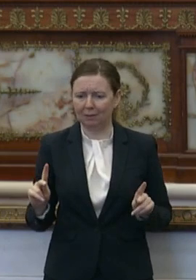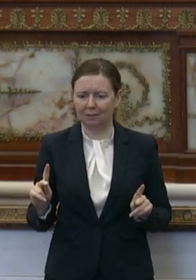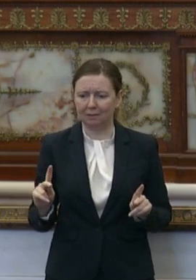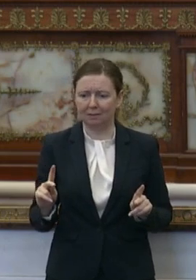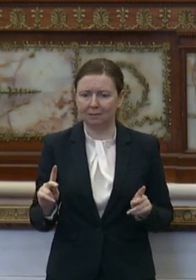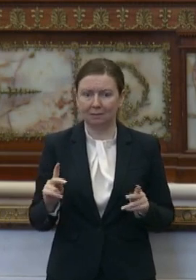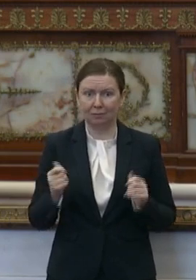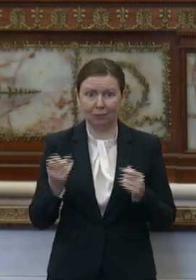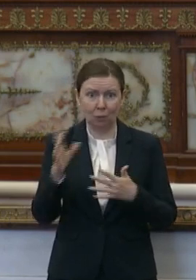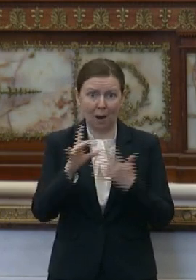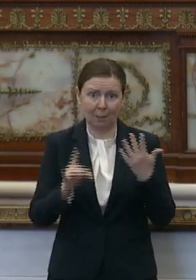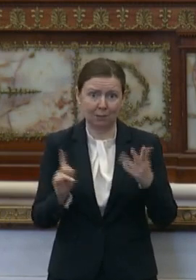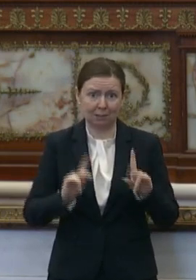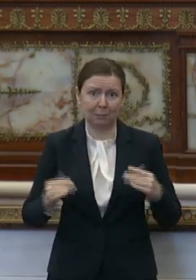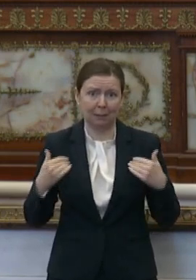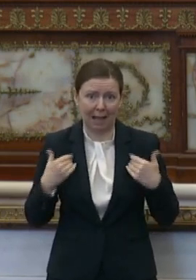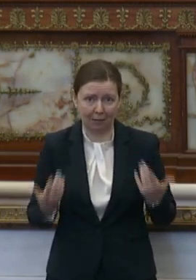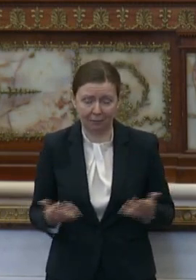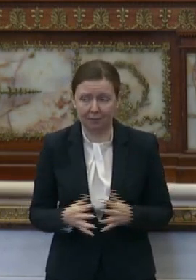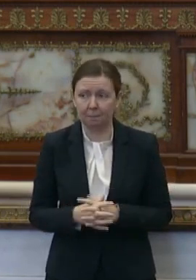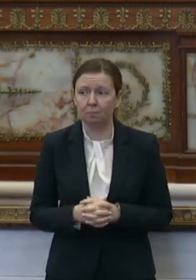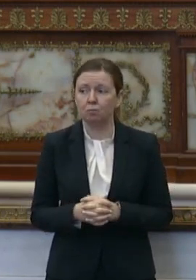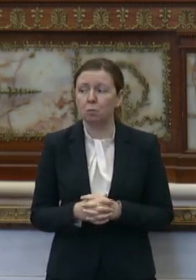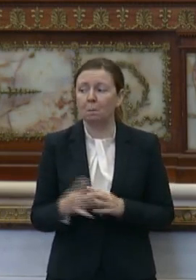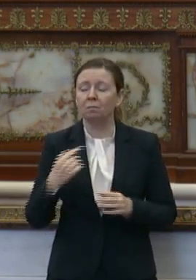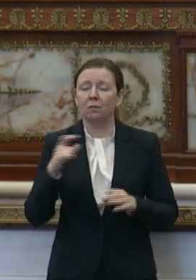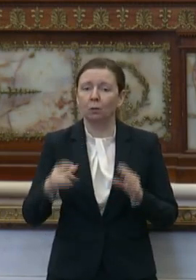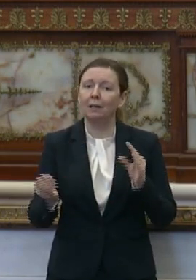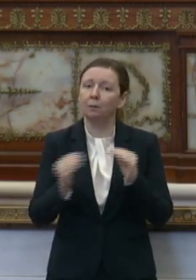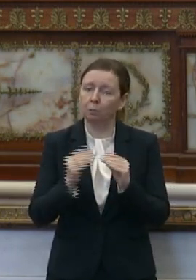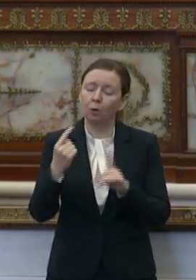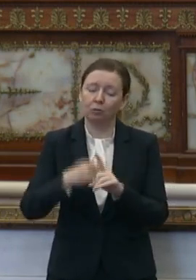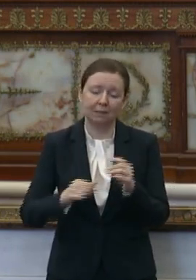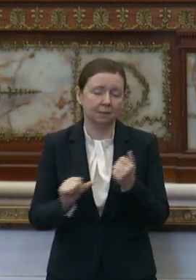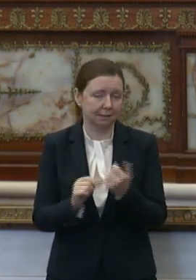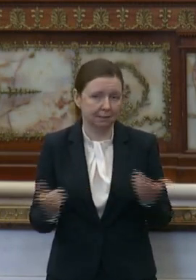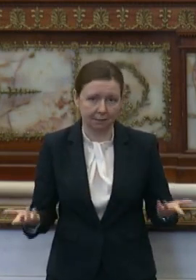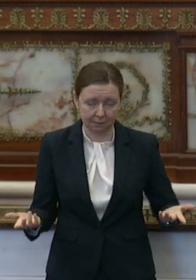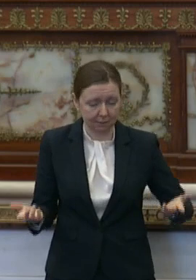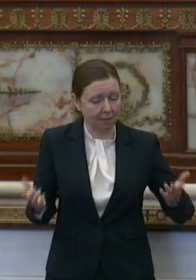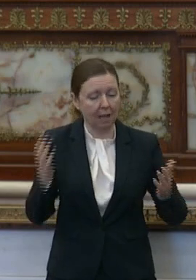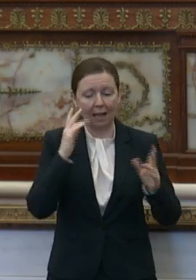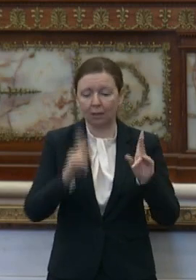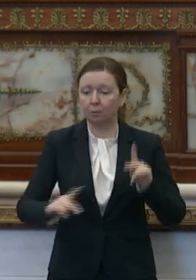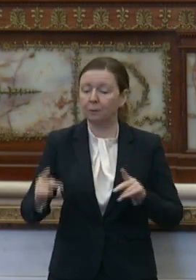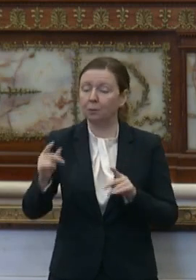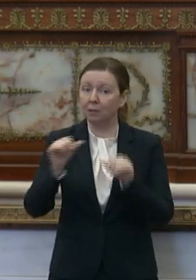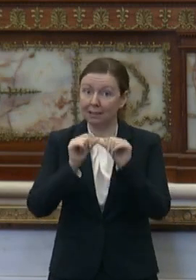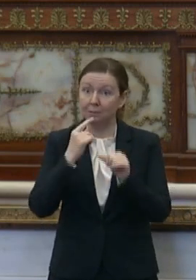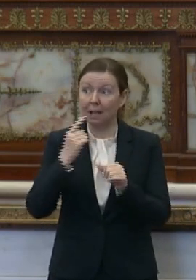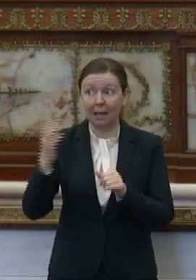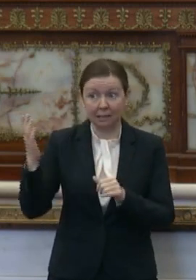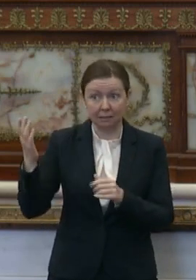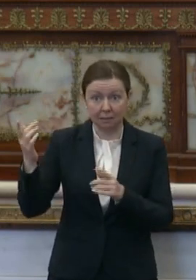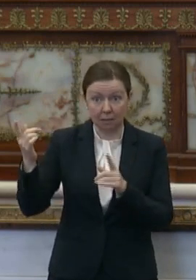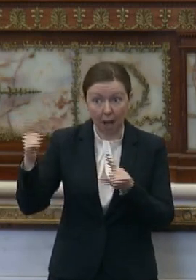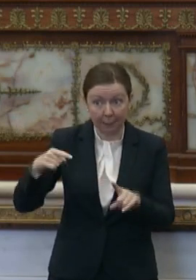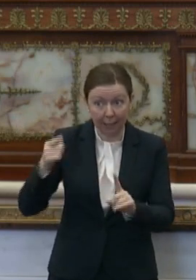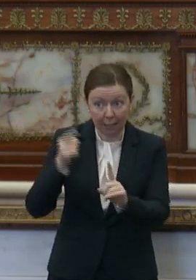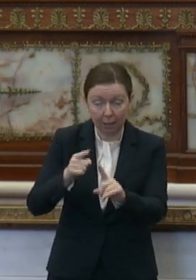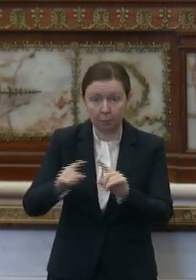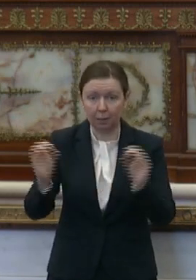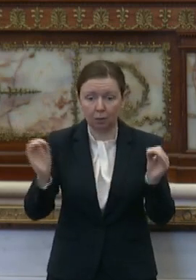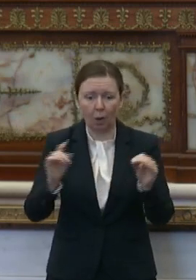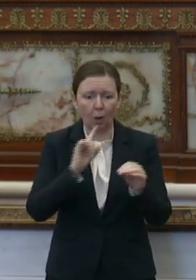how few options people in this city have. We need more rental assistance. I know people keep saying it's coming, but with no clear promise